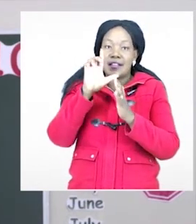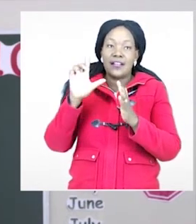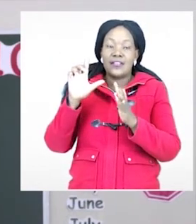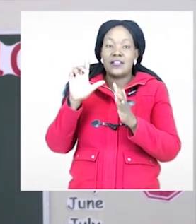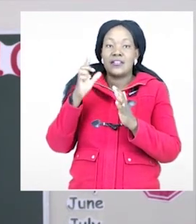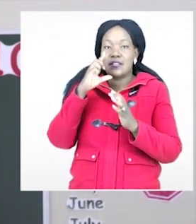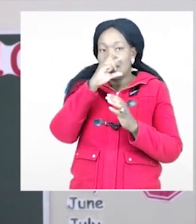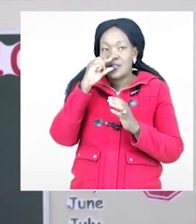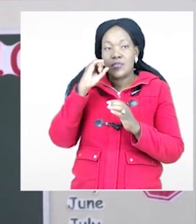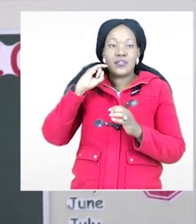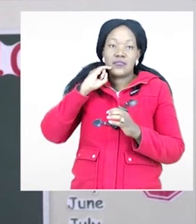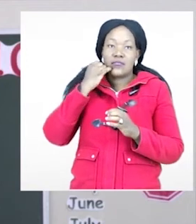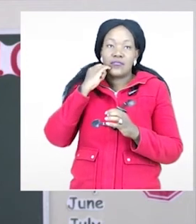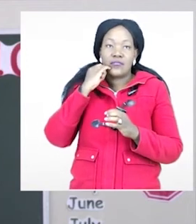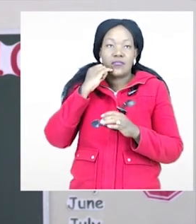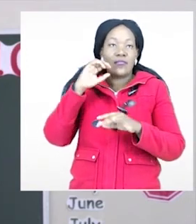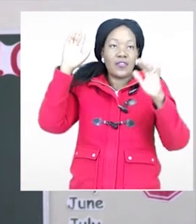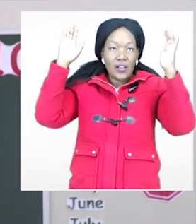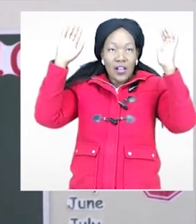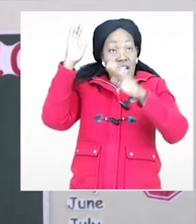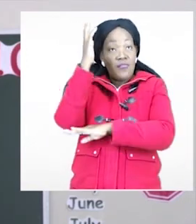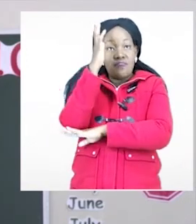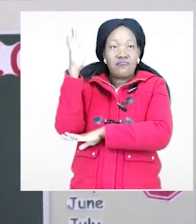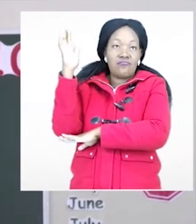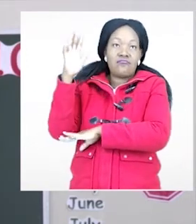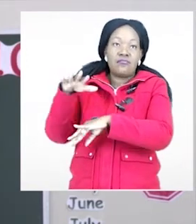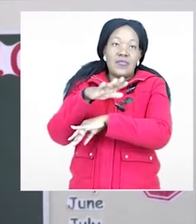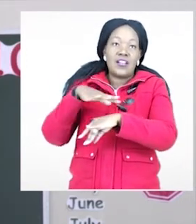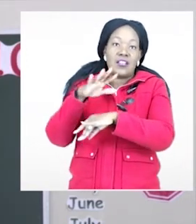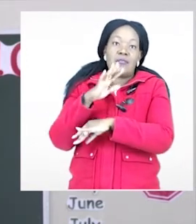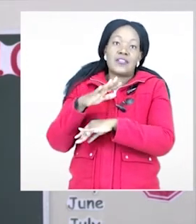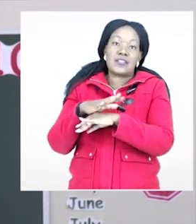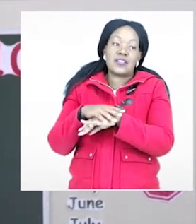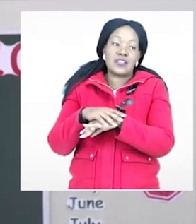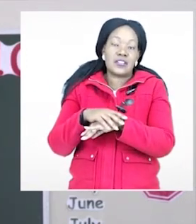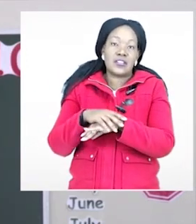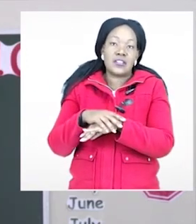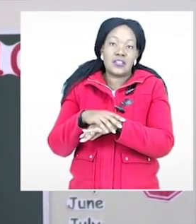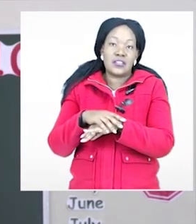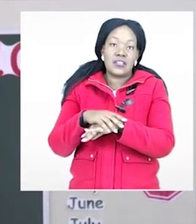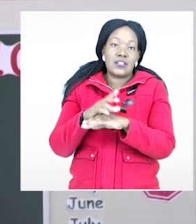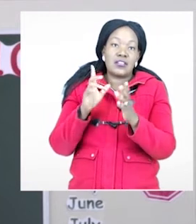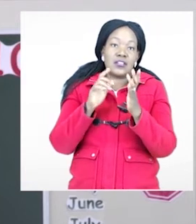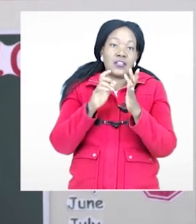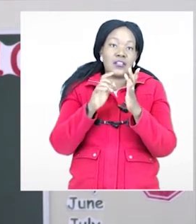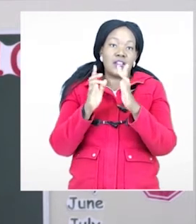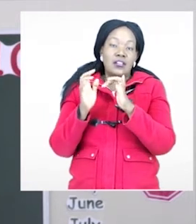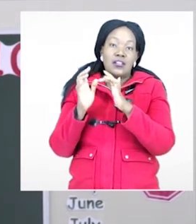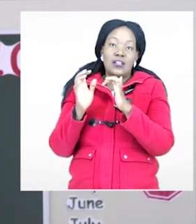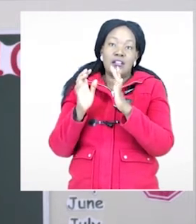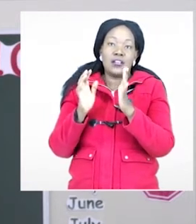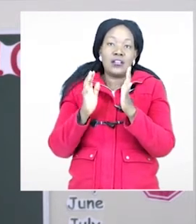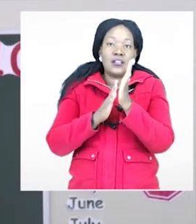this lesson is wild animals. Now let's quickly sanitize and use our sanitizer,